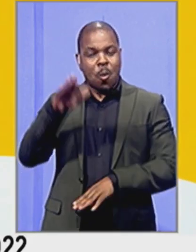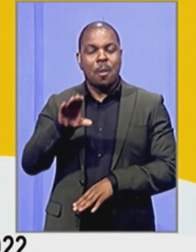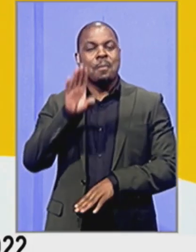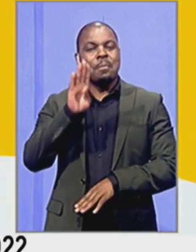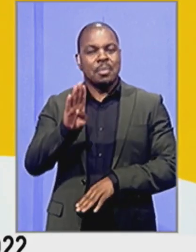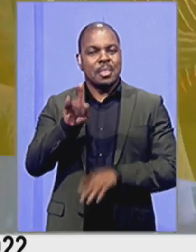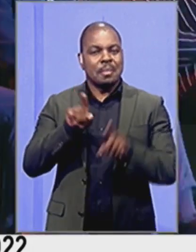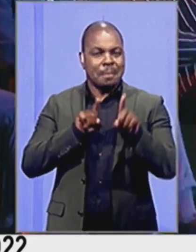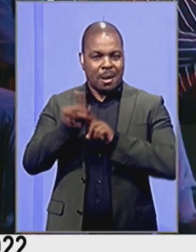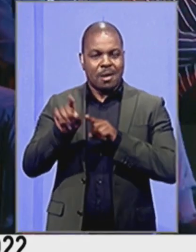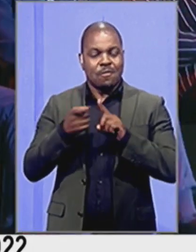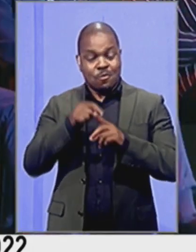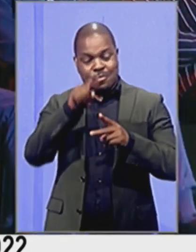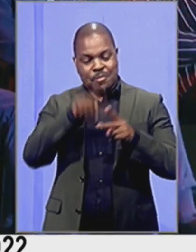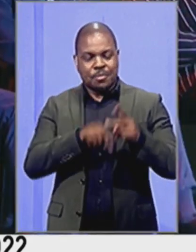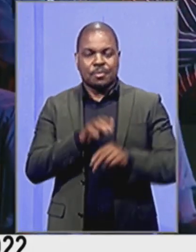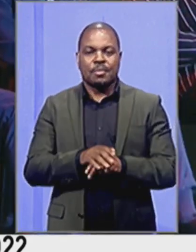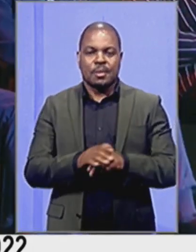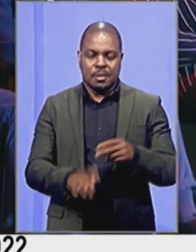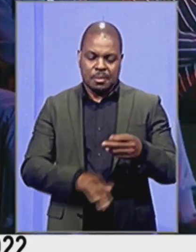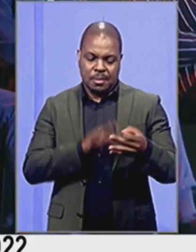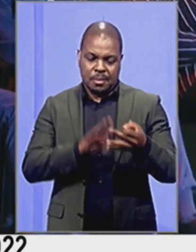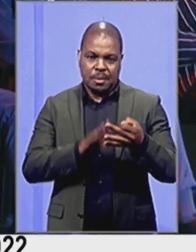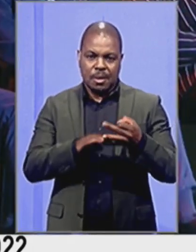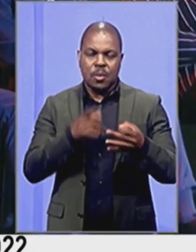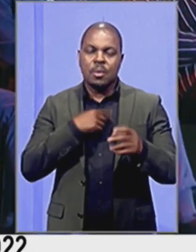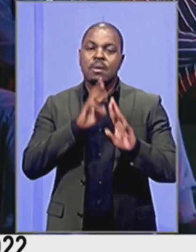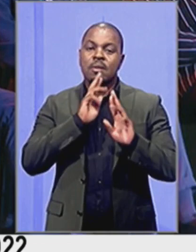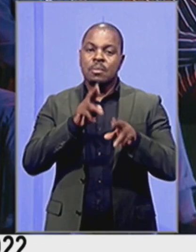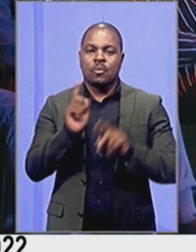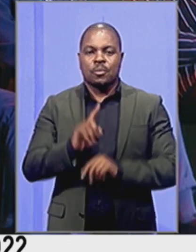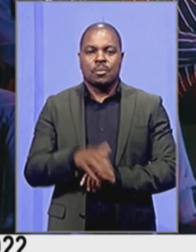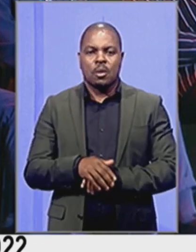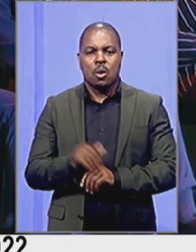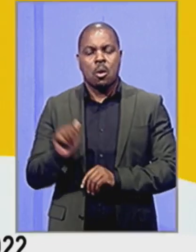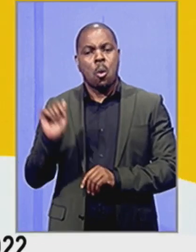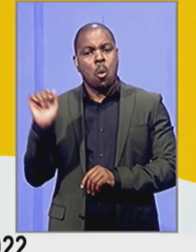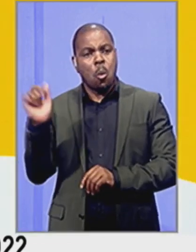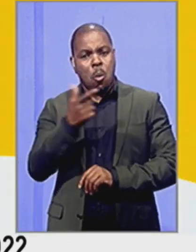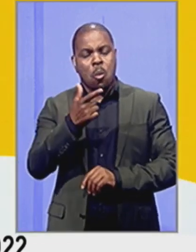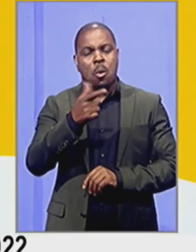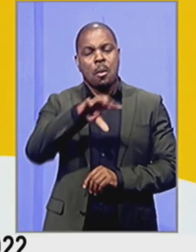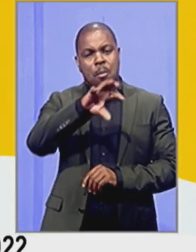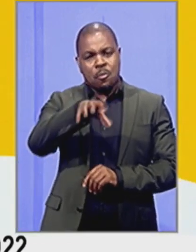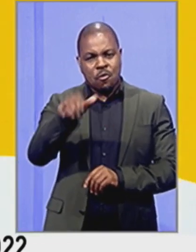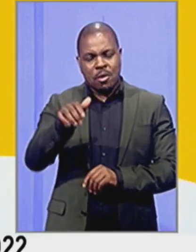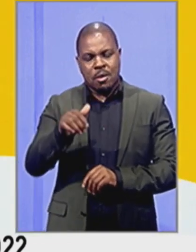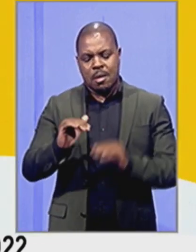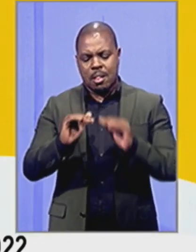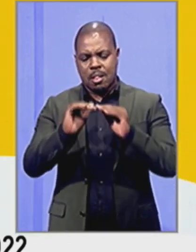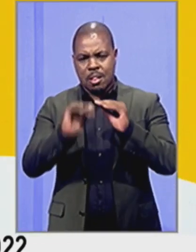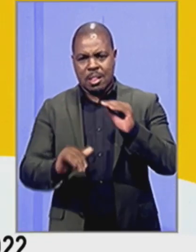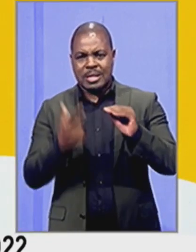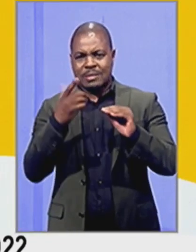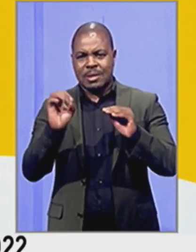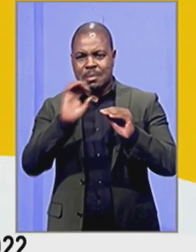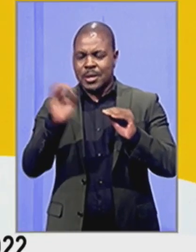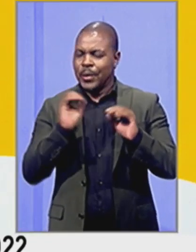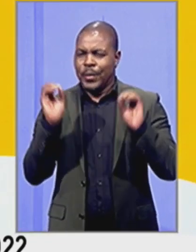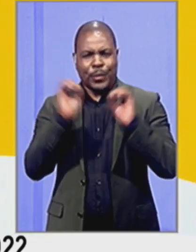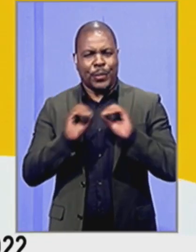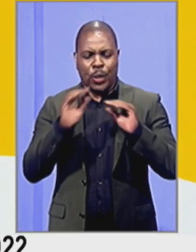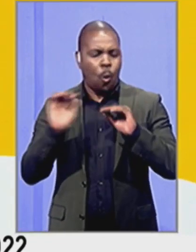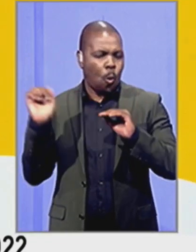passes. We can also report that none of our provinces performed below 70%.